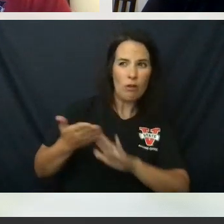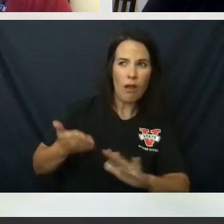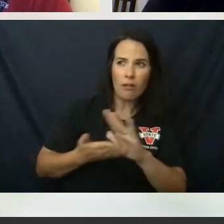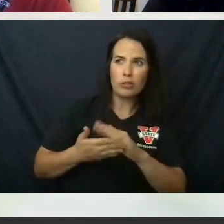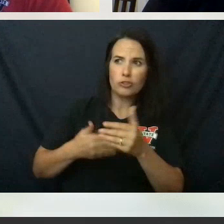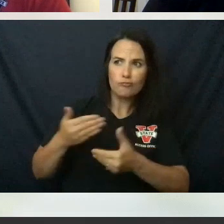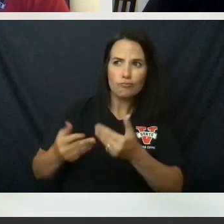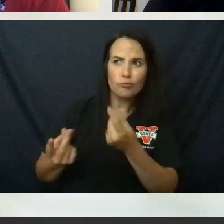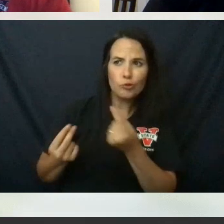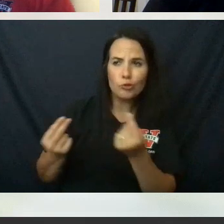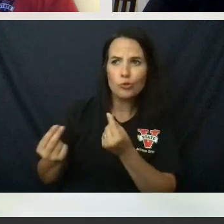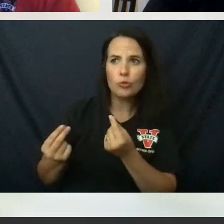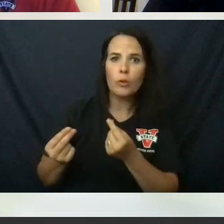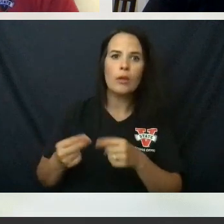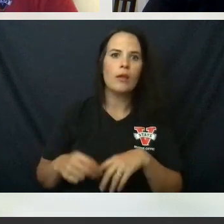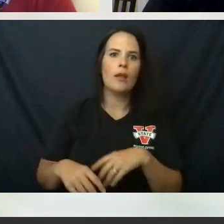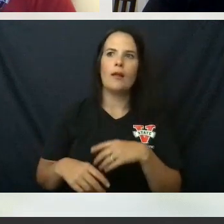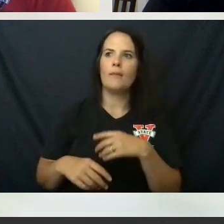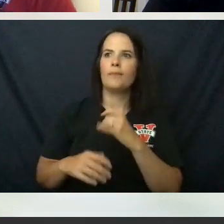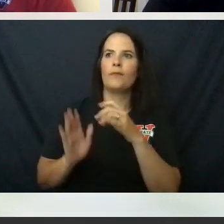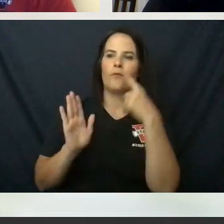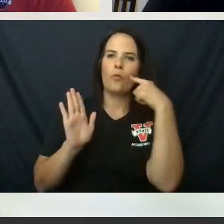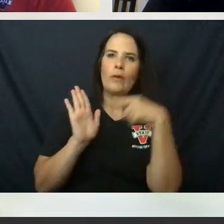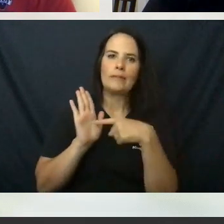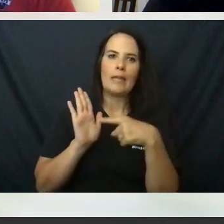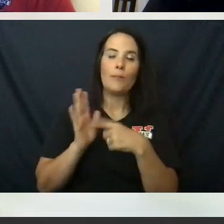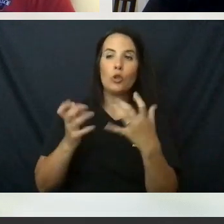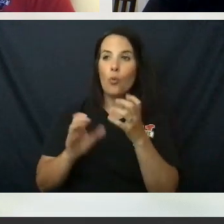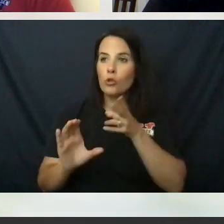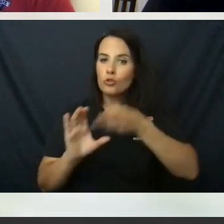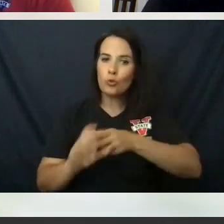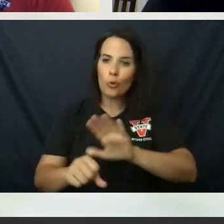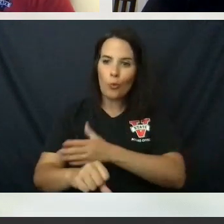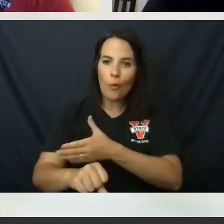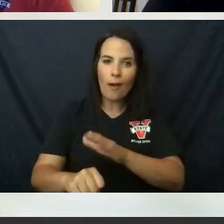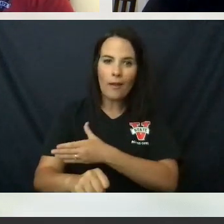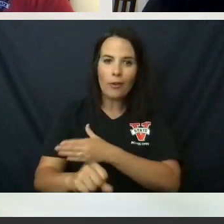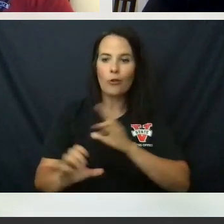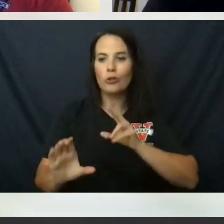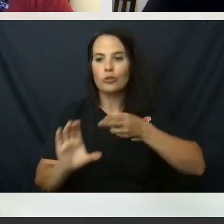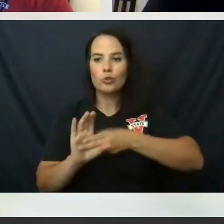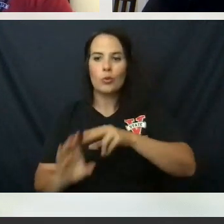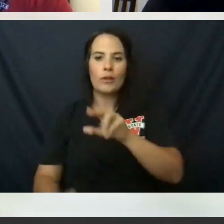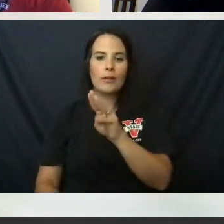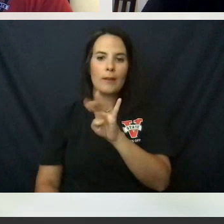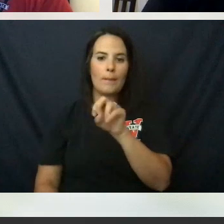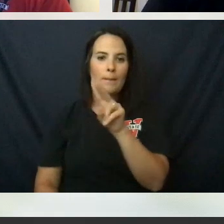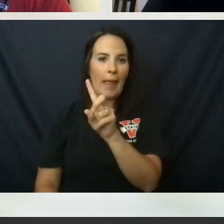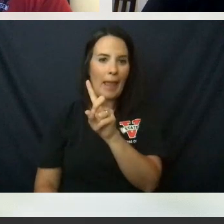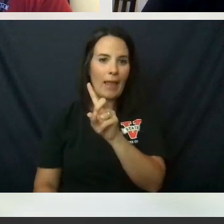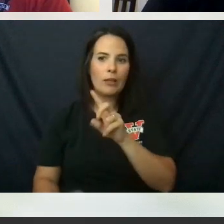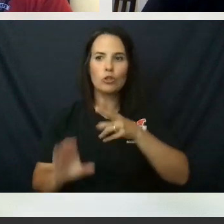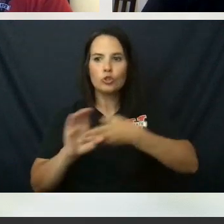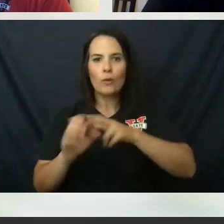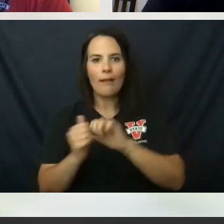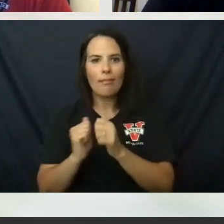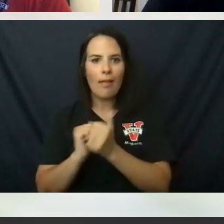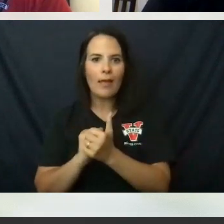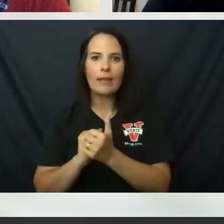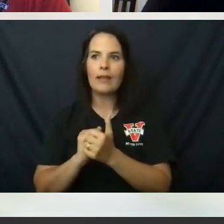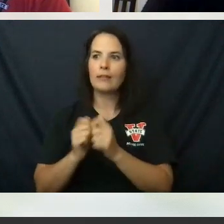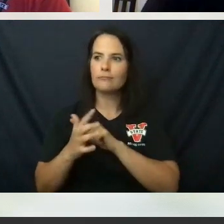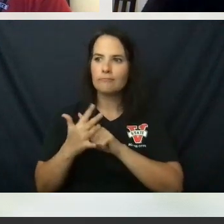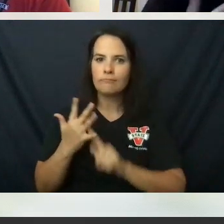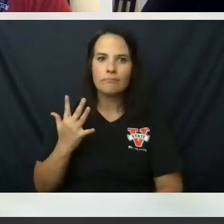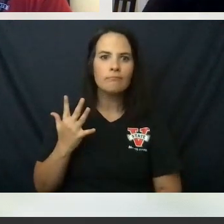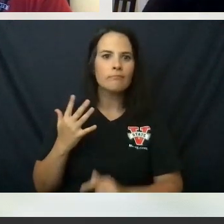terms of, are you going to be in the marching band or the concert choir? Are you going to be part of one of our university athletic organizations, so that